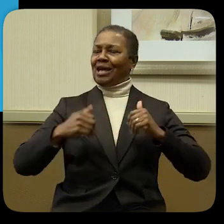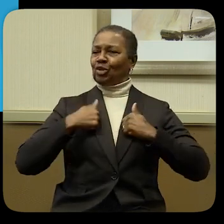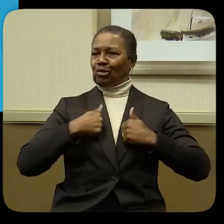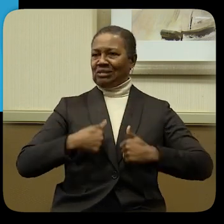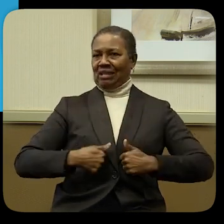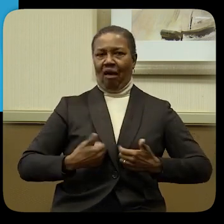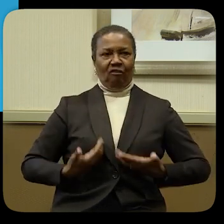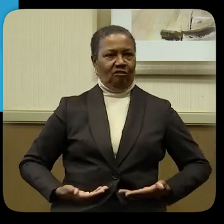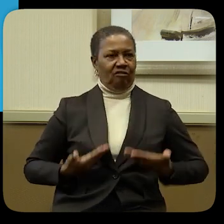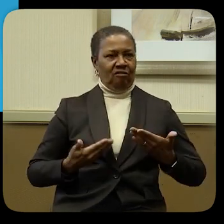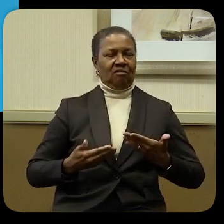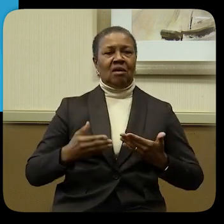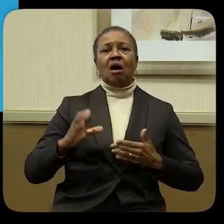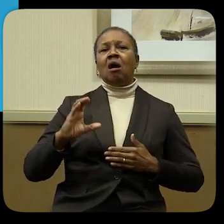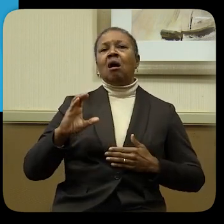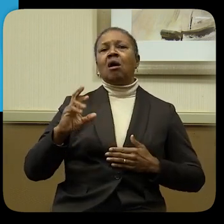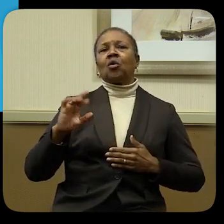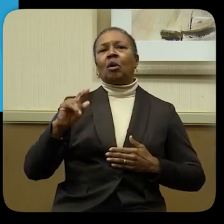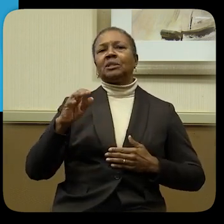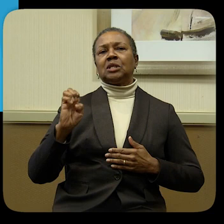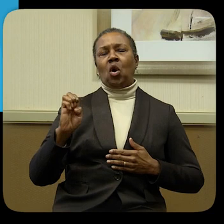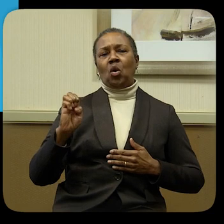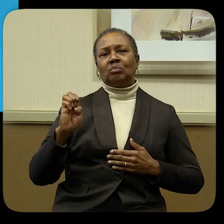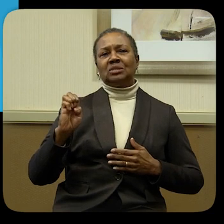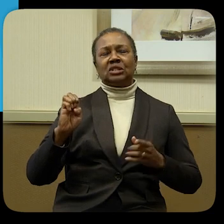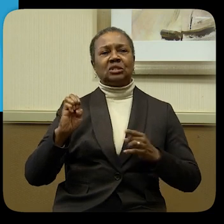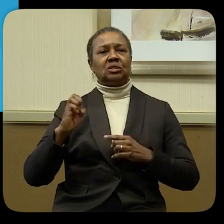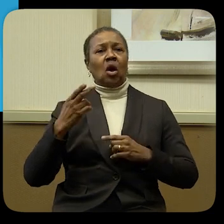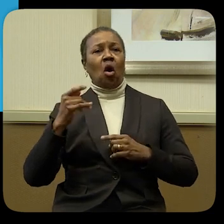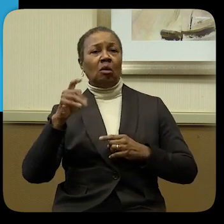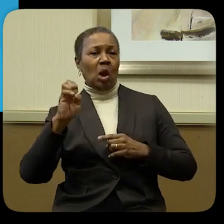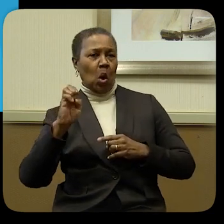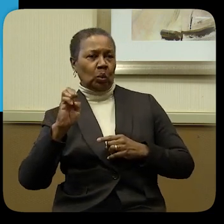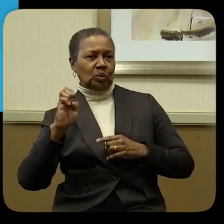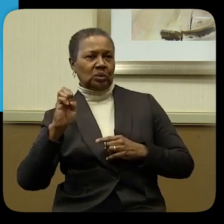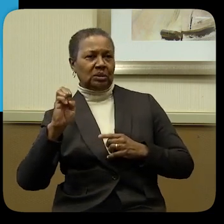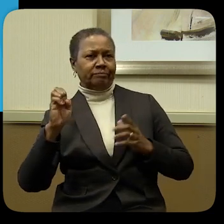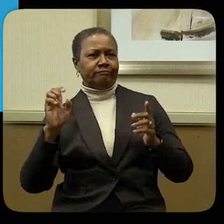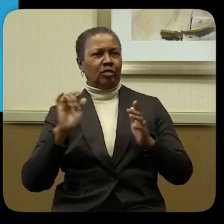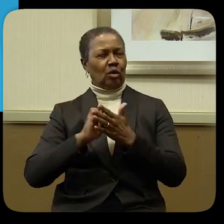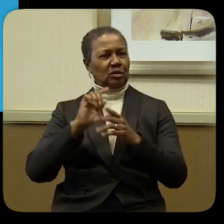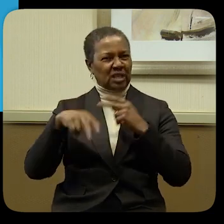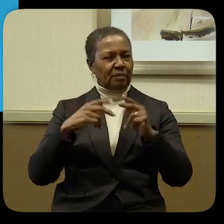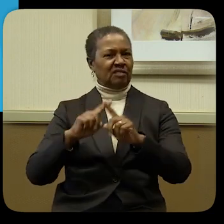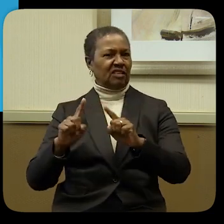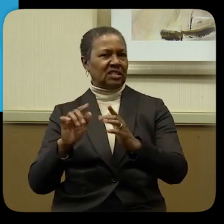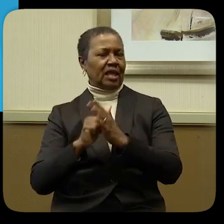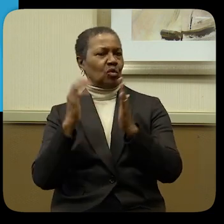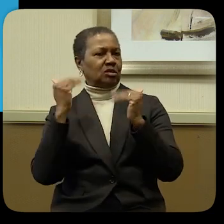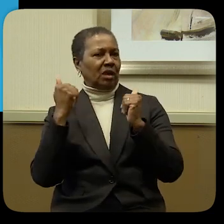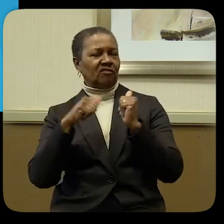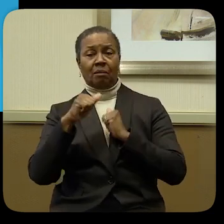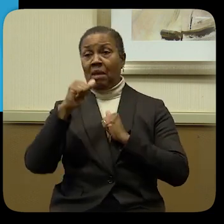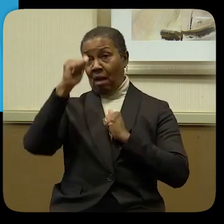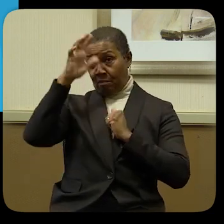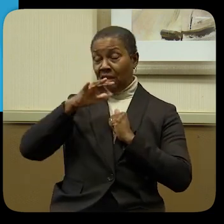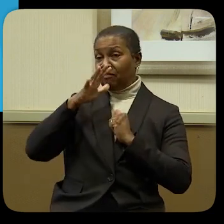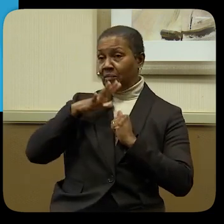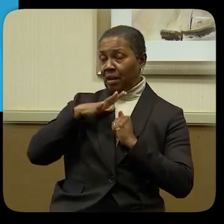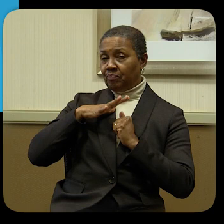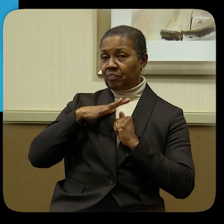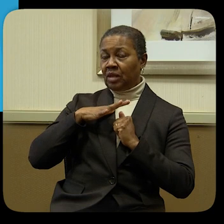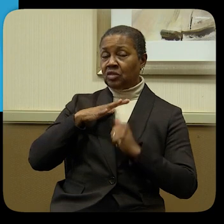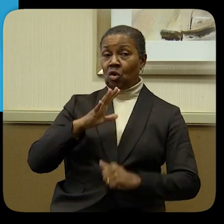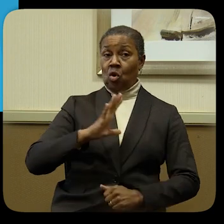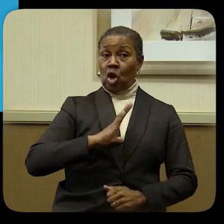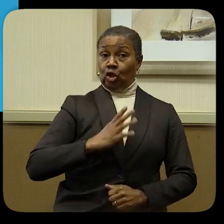chromosomes, hormones, sex organs that might differ from what we'd expect for a male or a female. So this is different from transgender